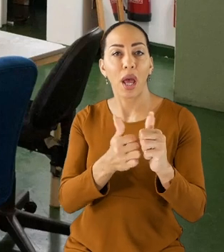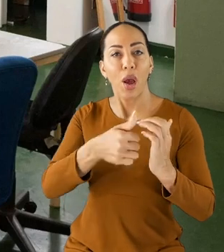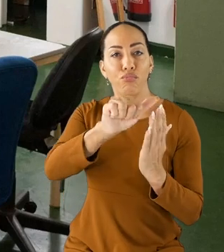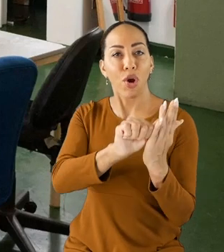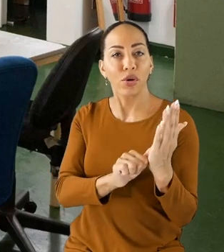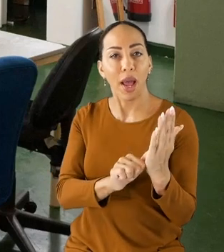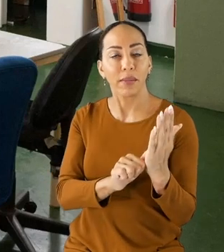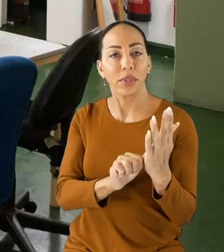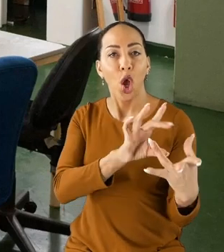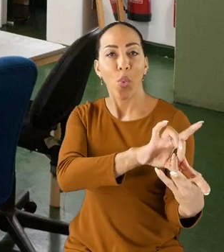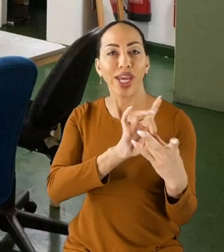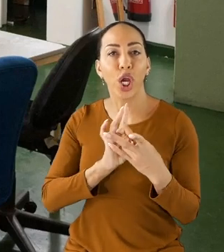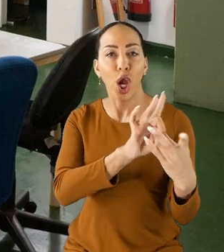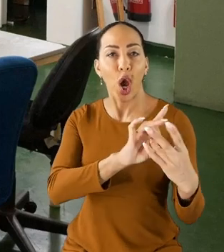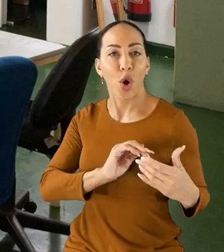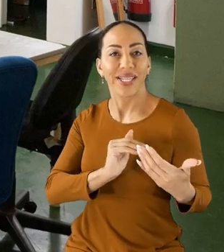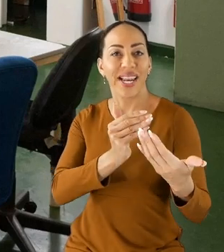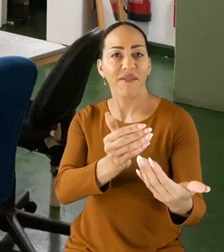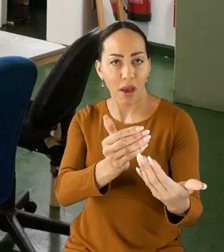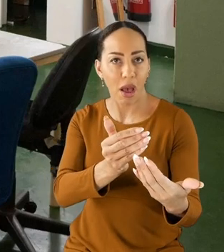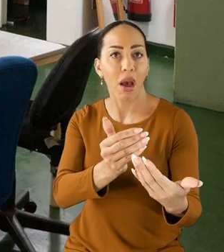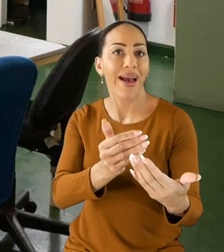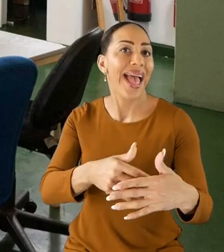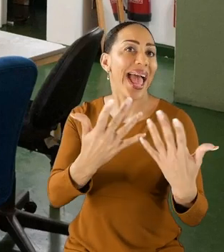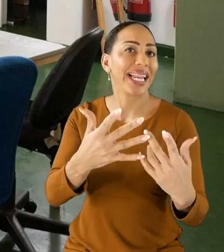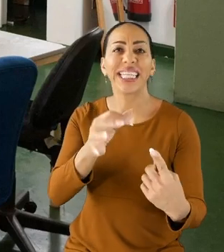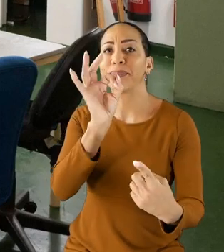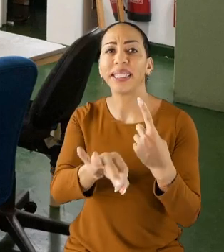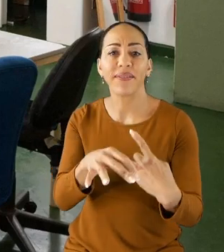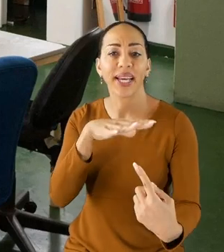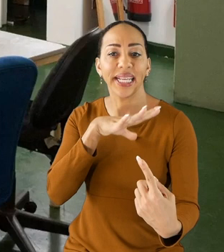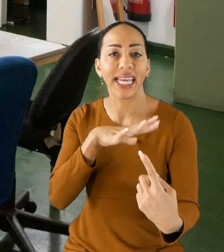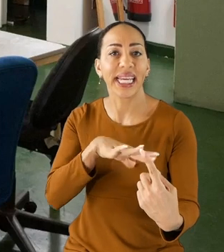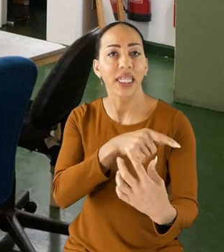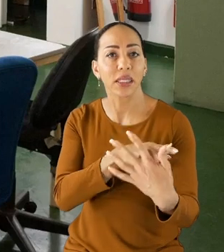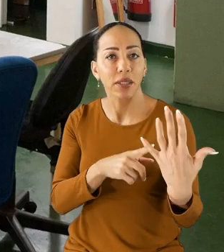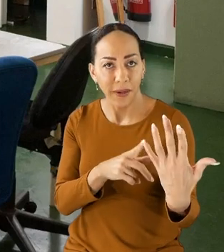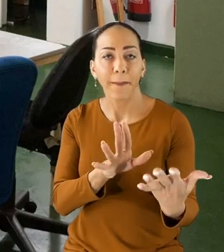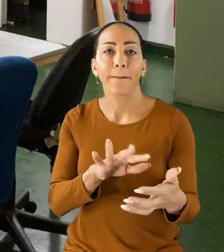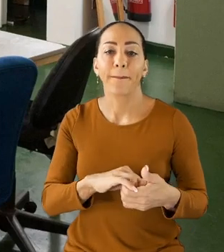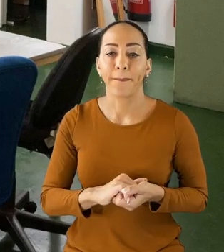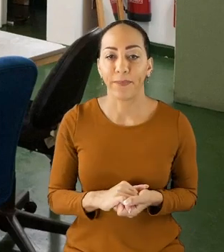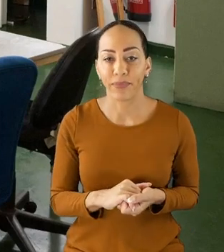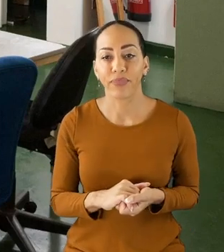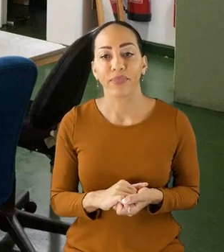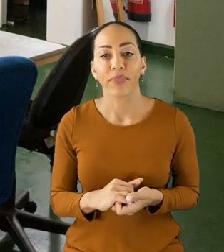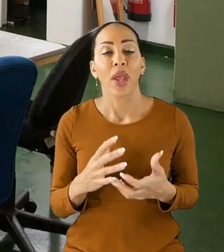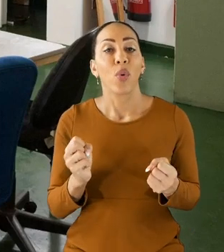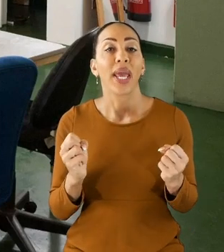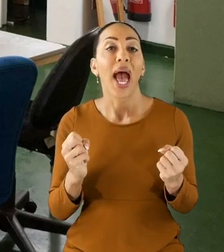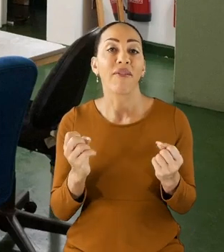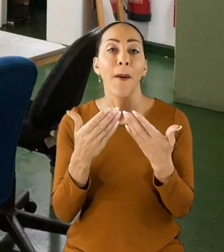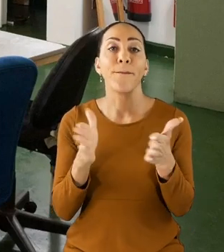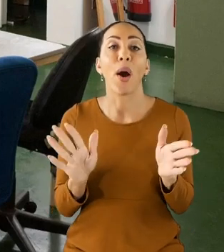actually co-deliver work that addresses a specific need. And then underpinning all of that sort of public